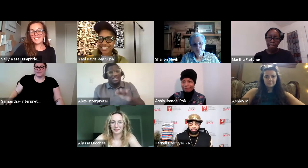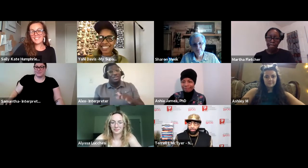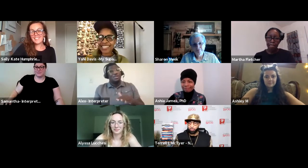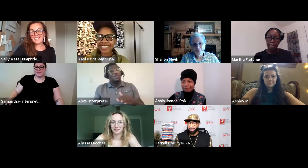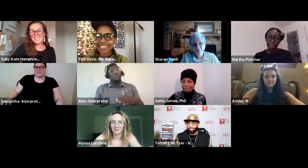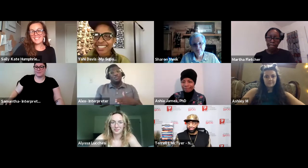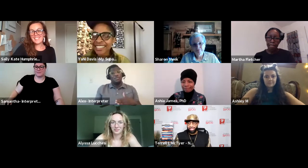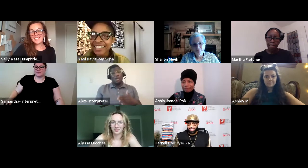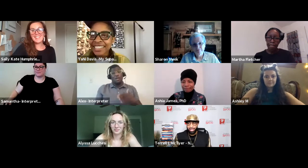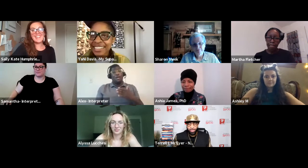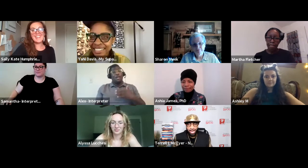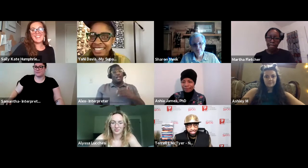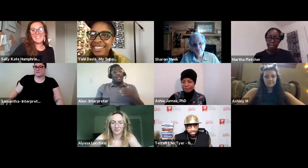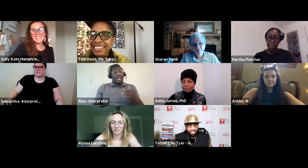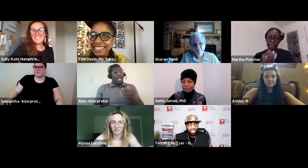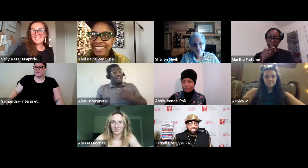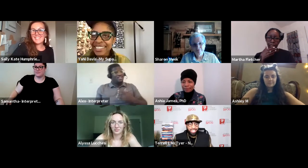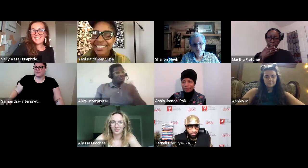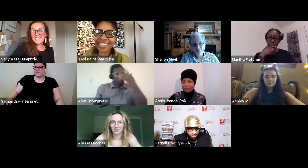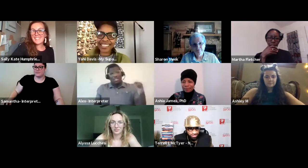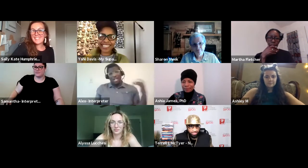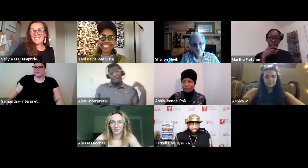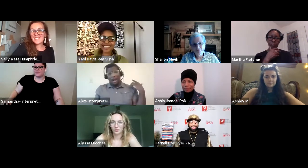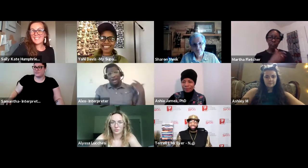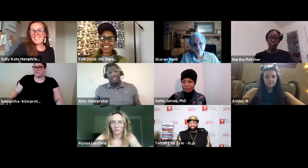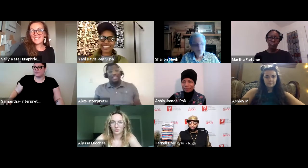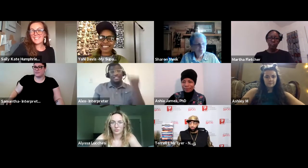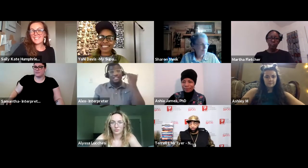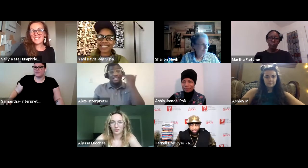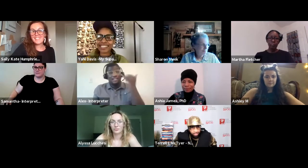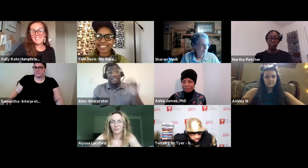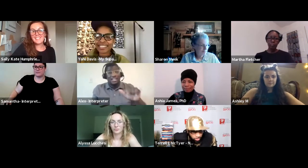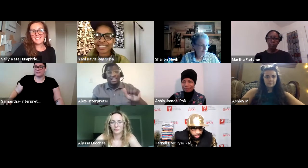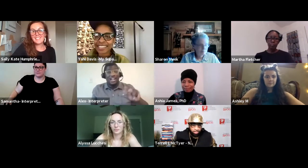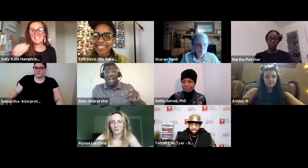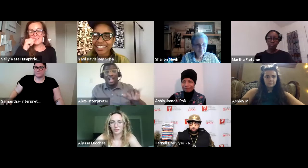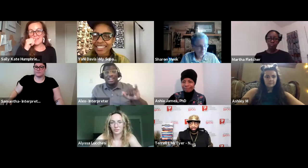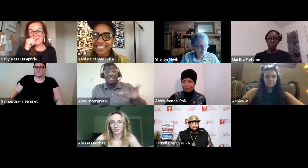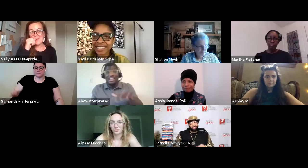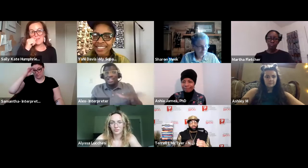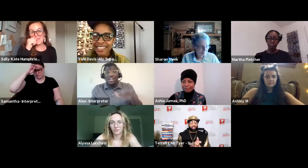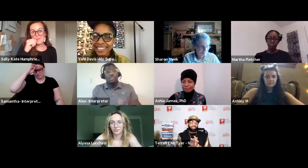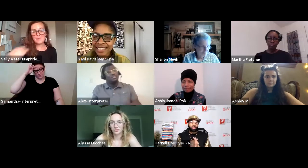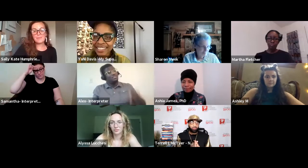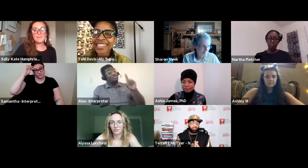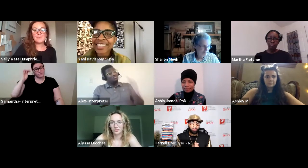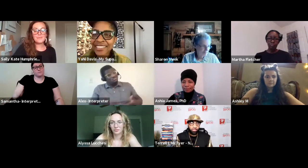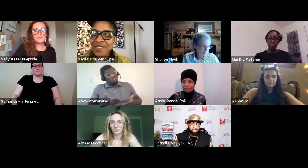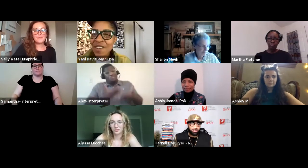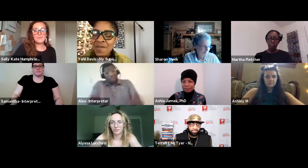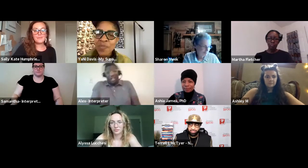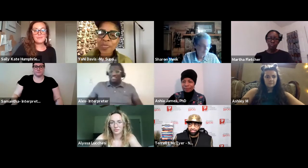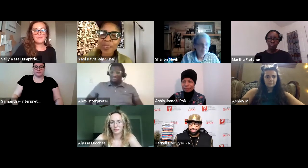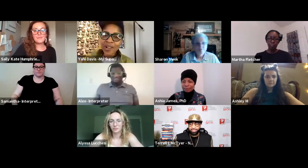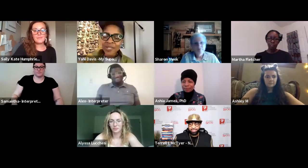try to bring it. Anytime Yanni Davis is in the room, then yeah, you gotta bring it. So thank you. I appreciate